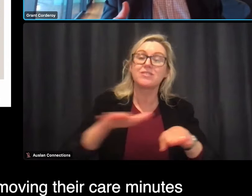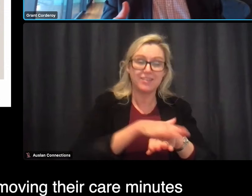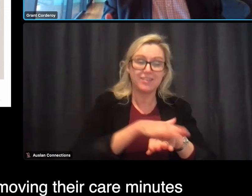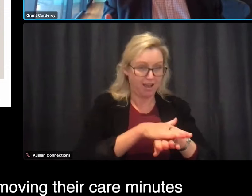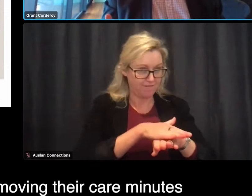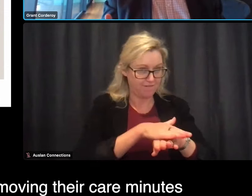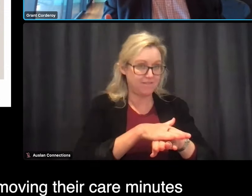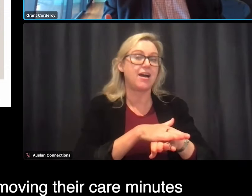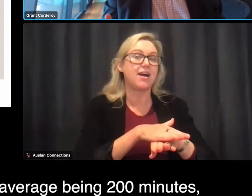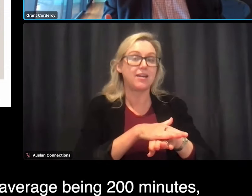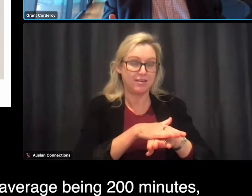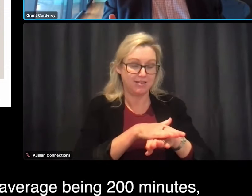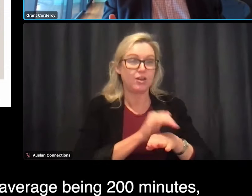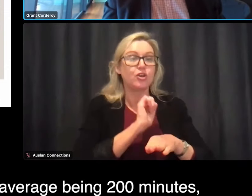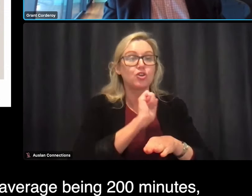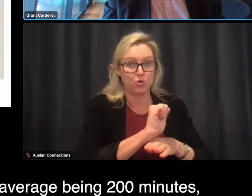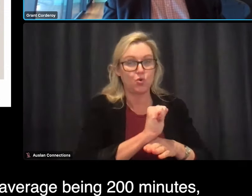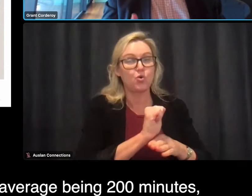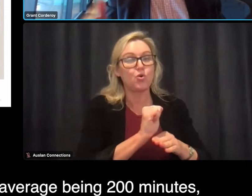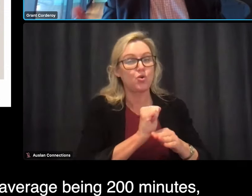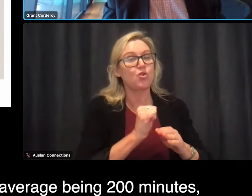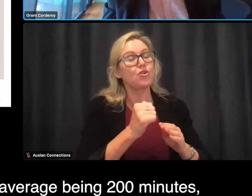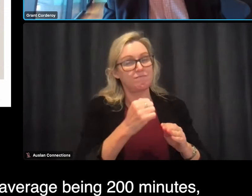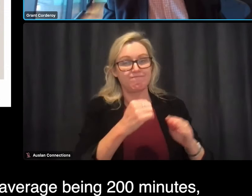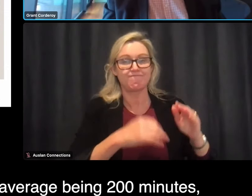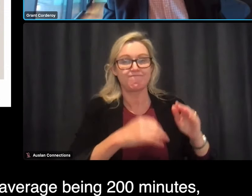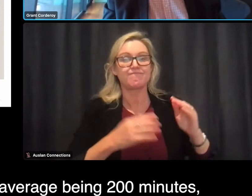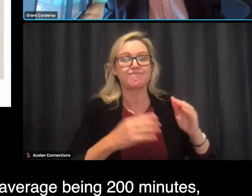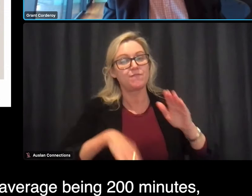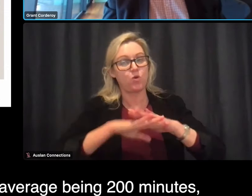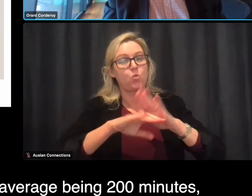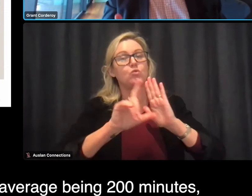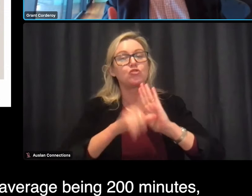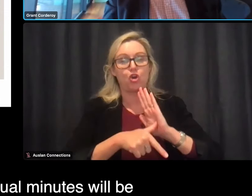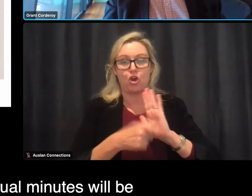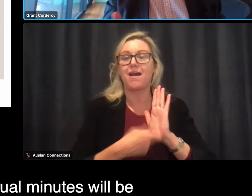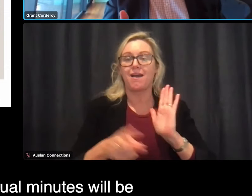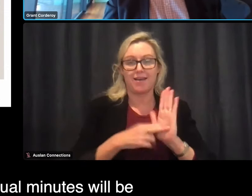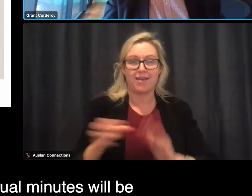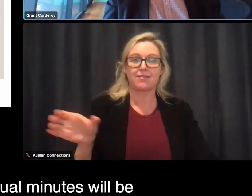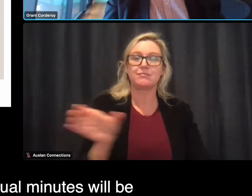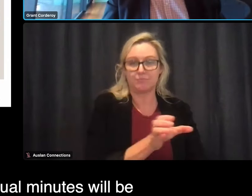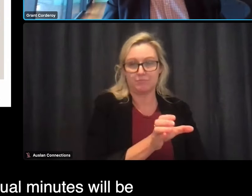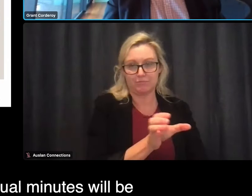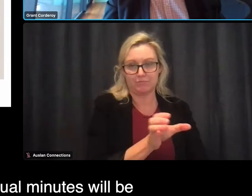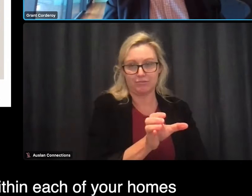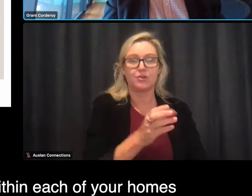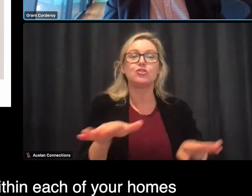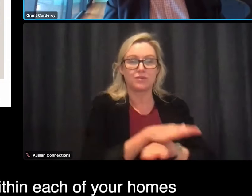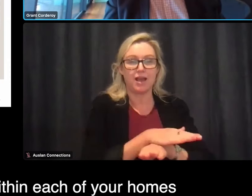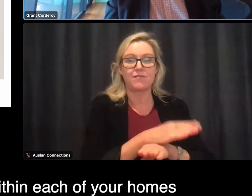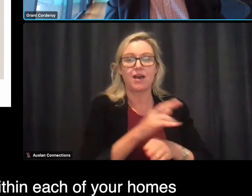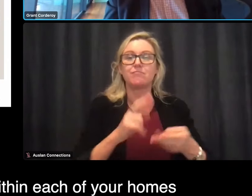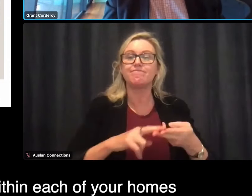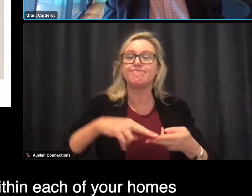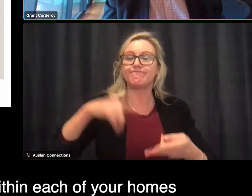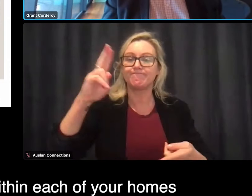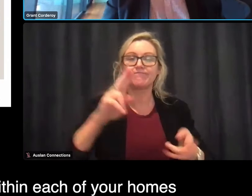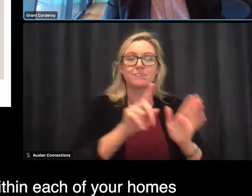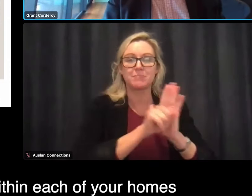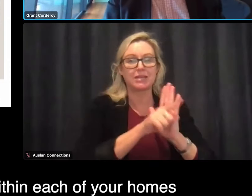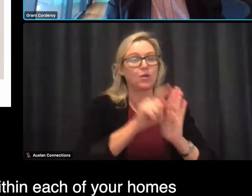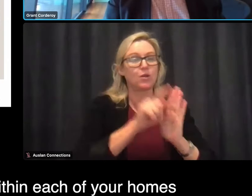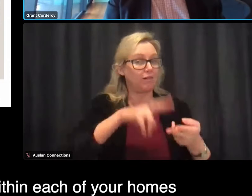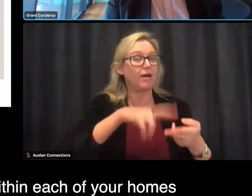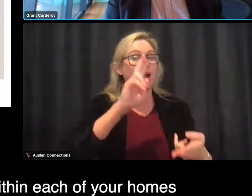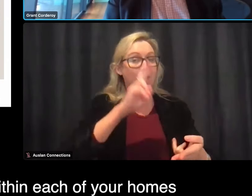moving their care minutes up to the level they need, the average being 200 minutes, but obviously the actual minutes will be depending on the acuity